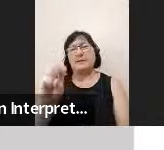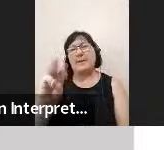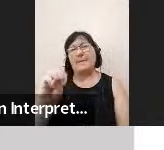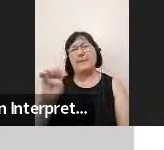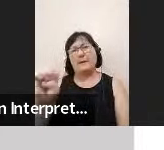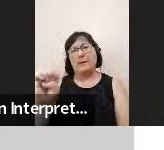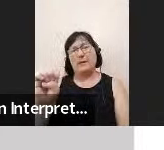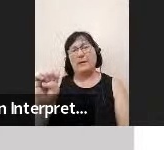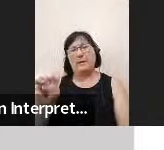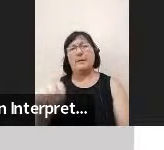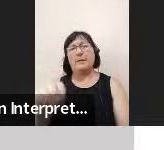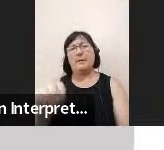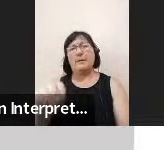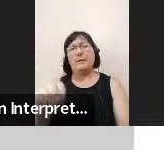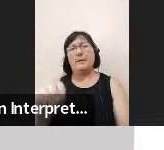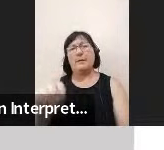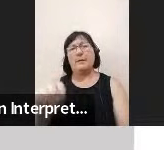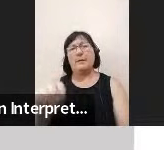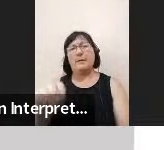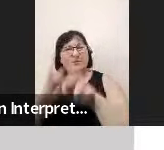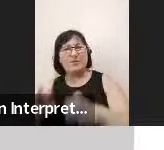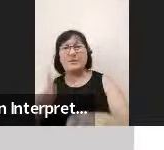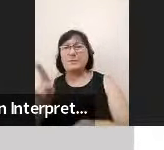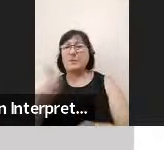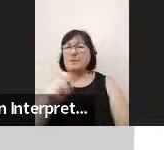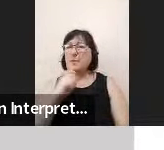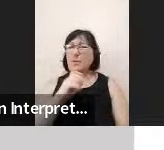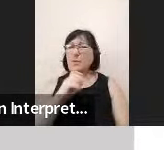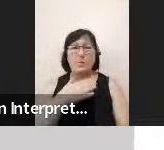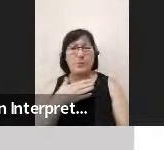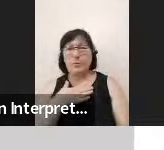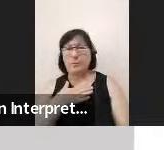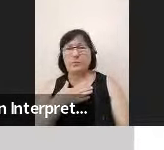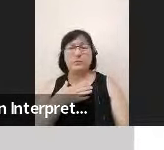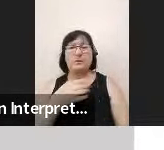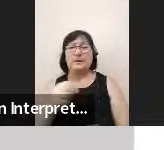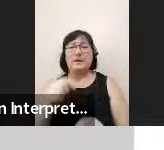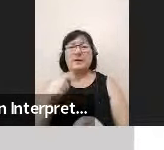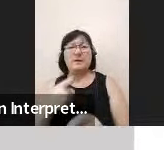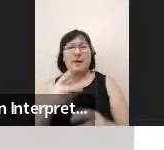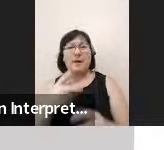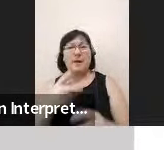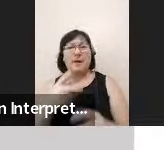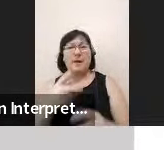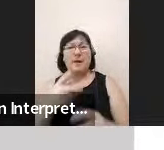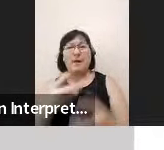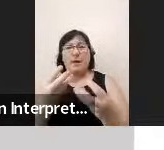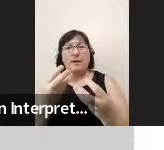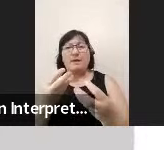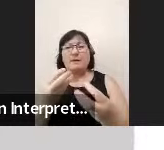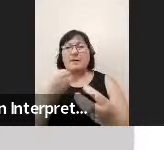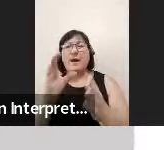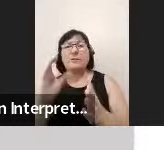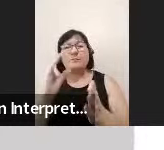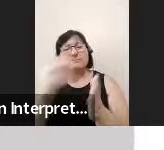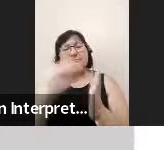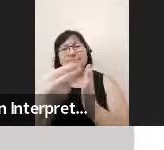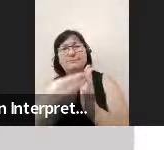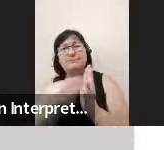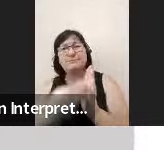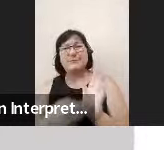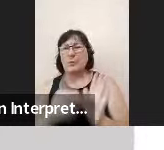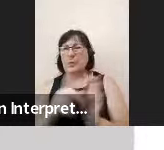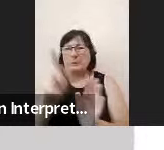been an outcry from SMMEs saying, but the criteria that is there, it's a bit stringent for SMMEs.